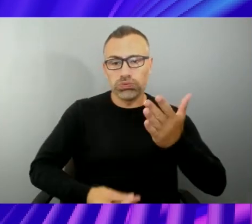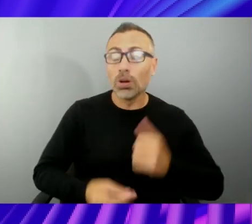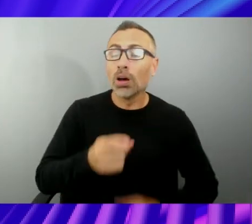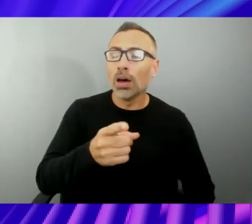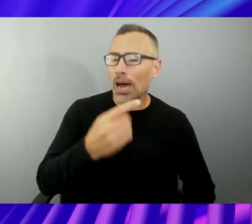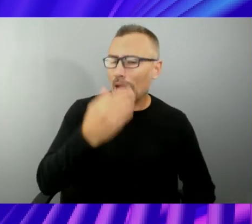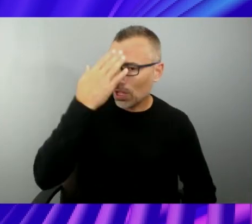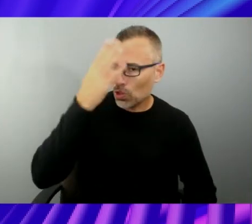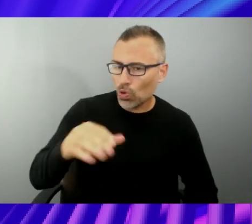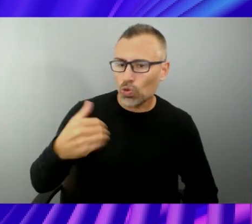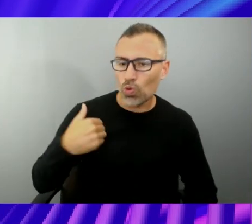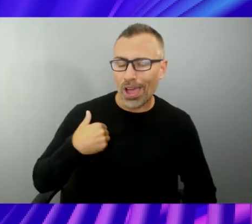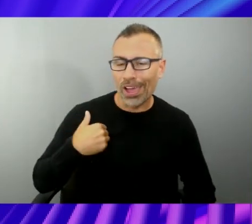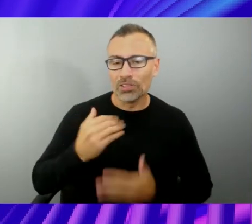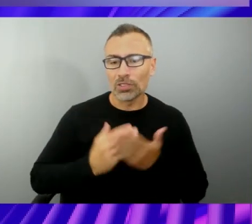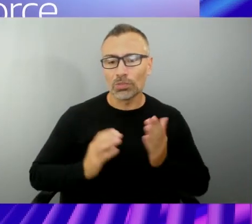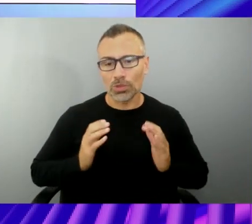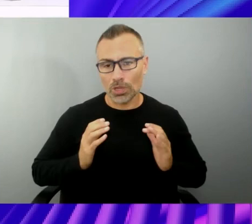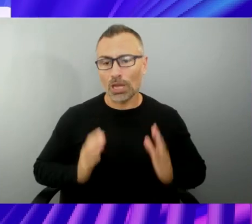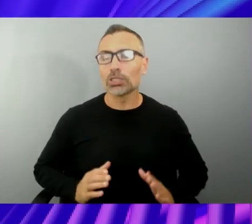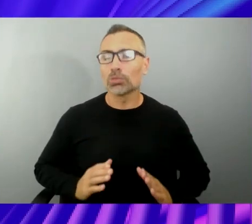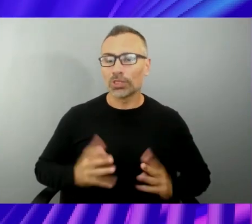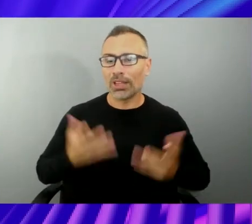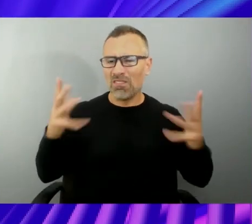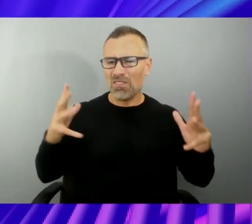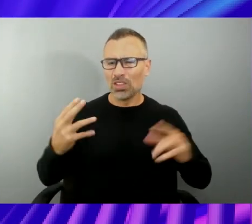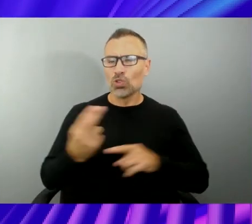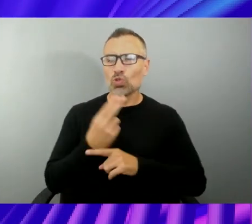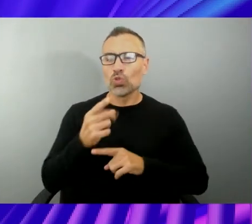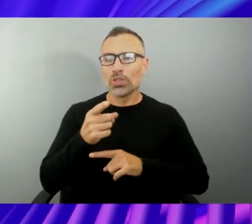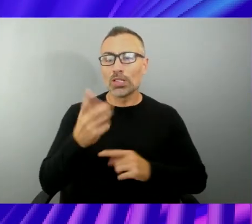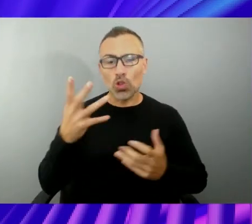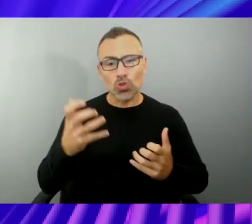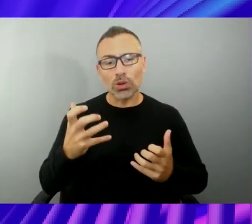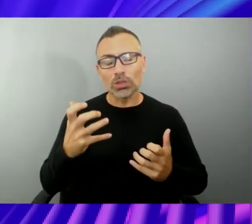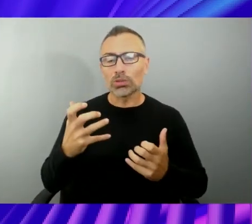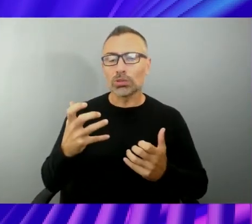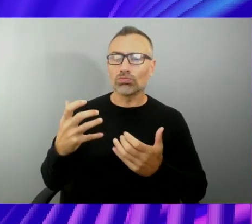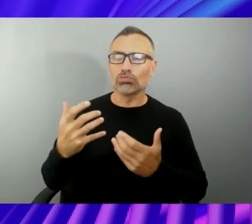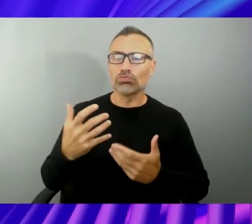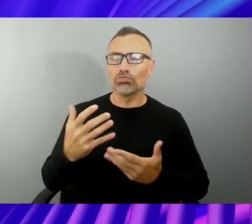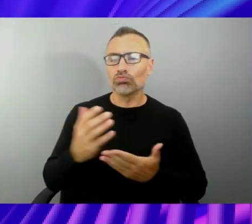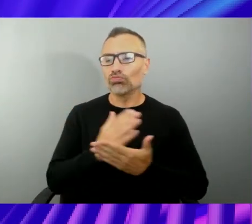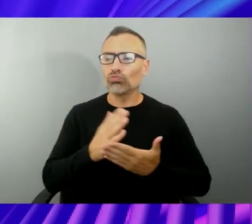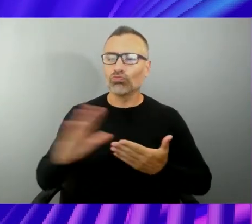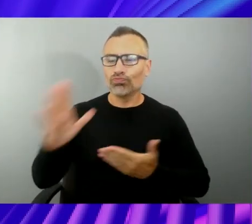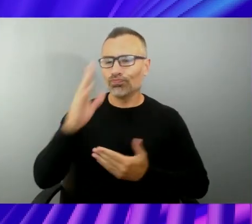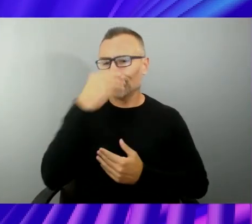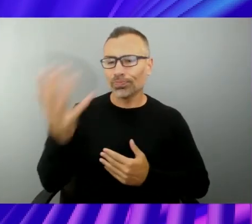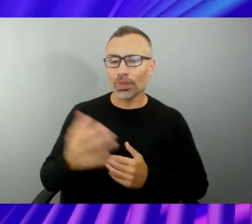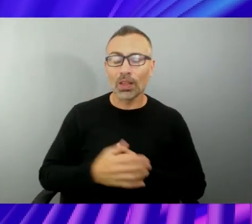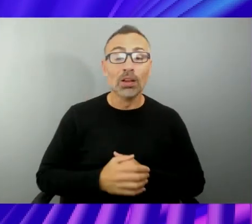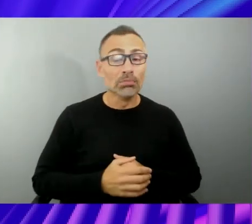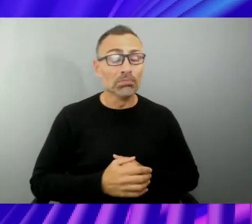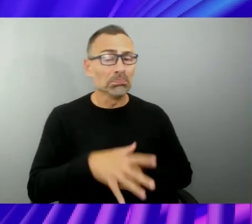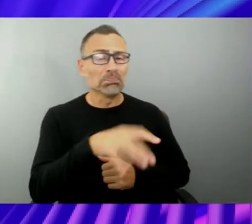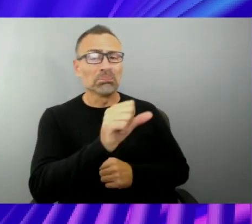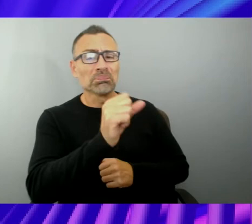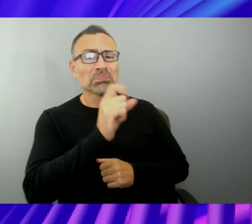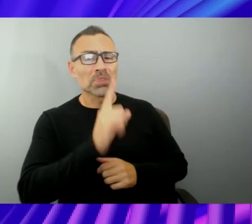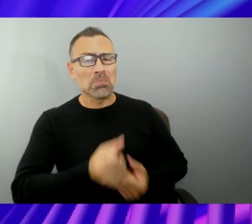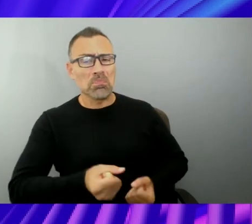some customers that had used this that right. you wanted to share about. Yeah, so there are a lot many customers who are